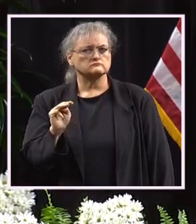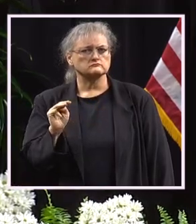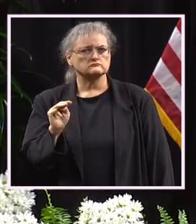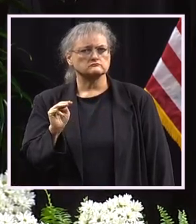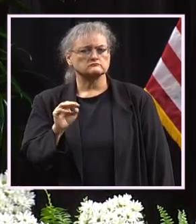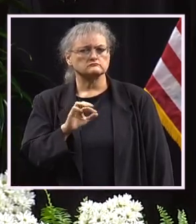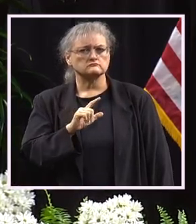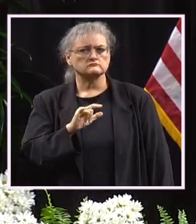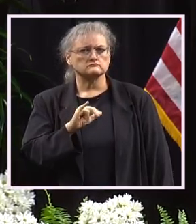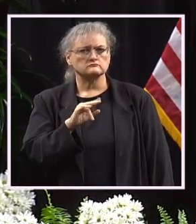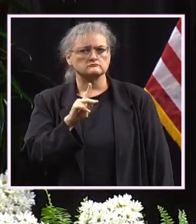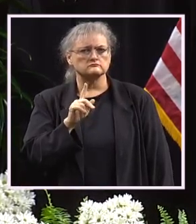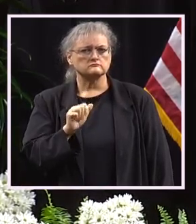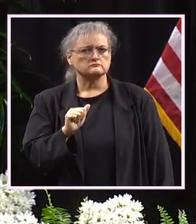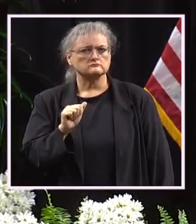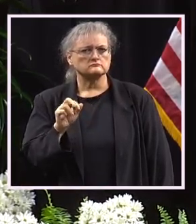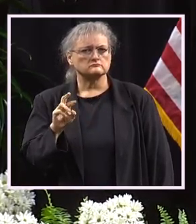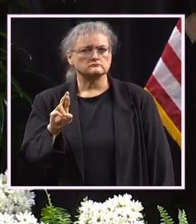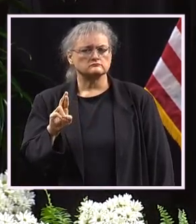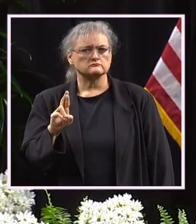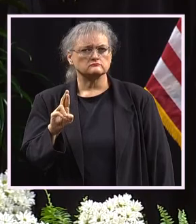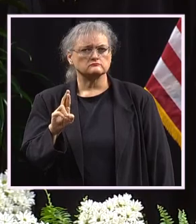Linda Marie Mendez Rodriguez.